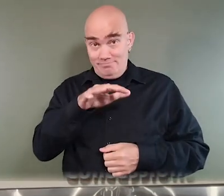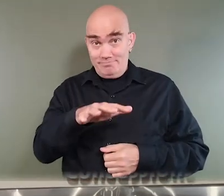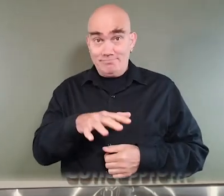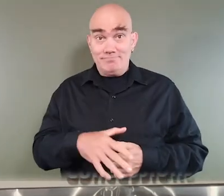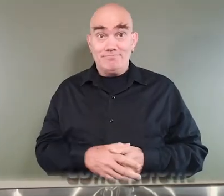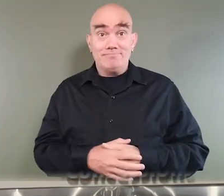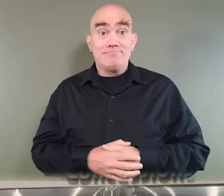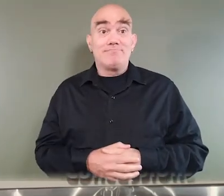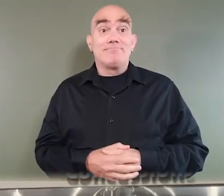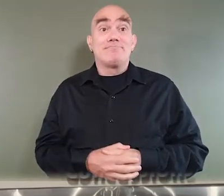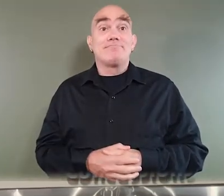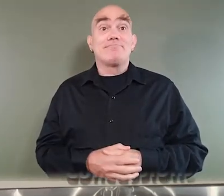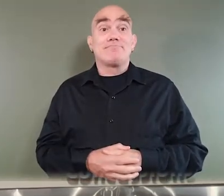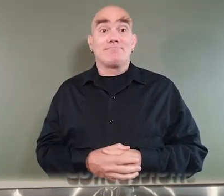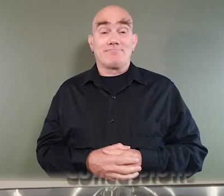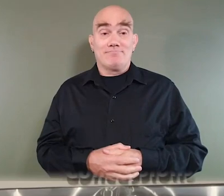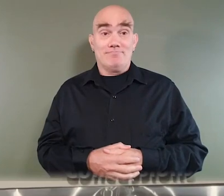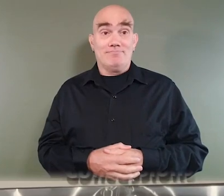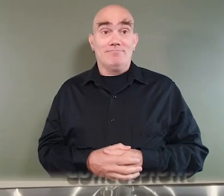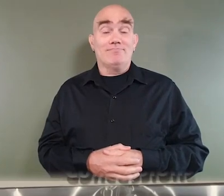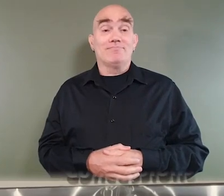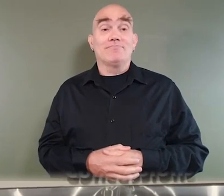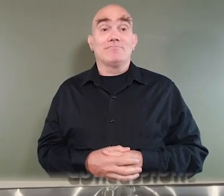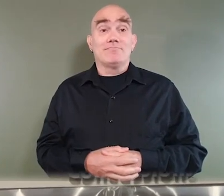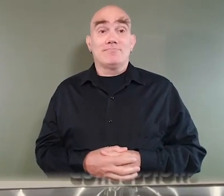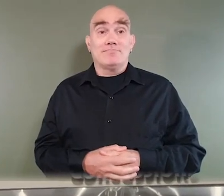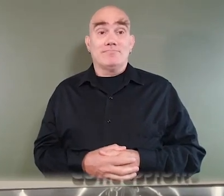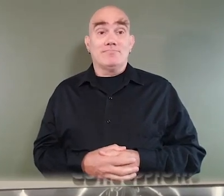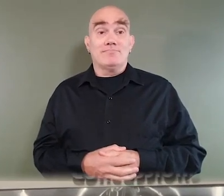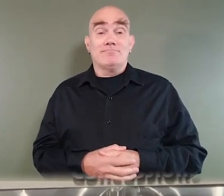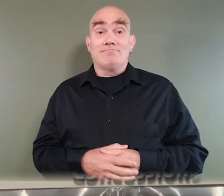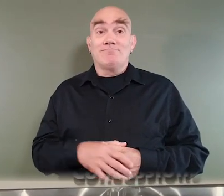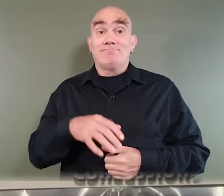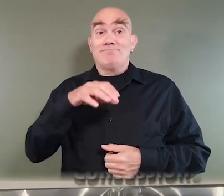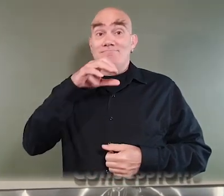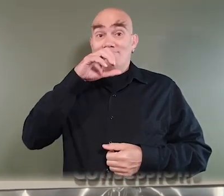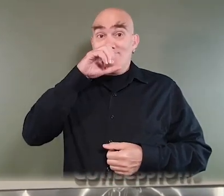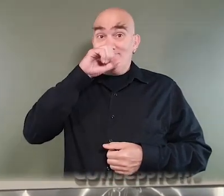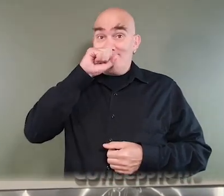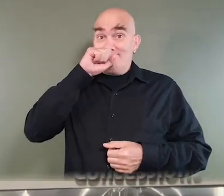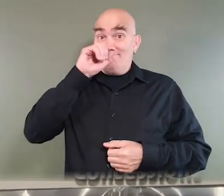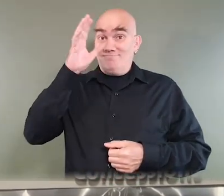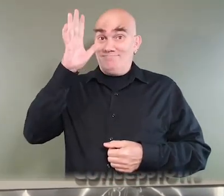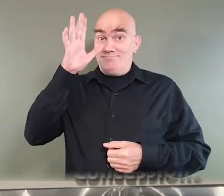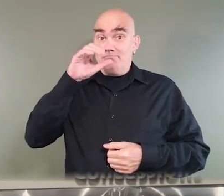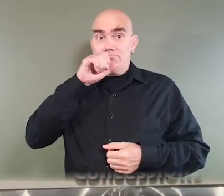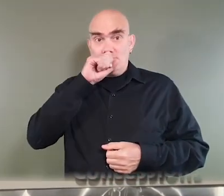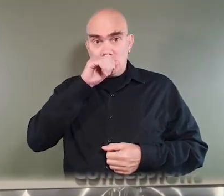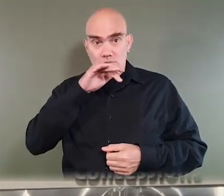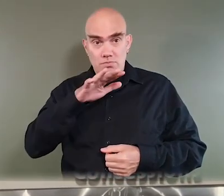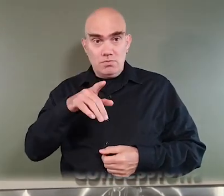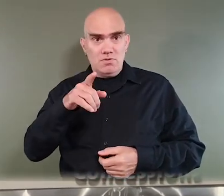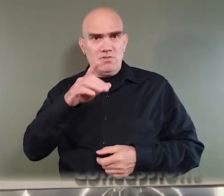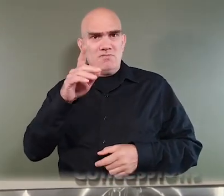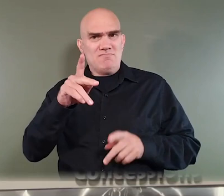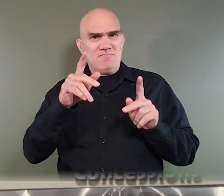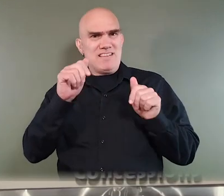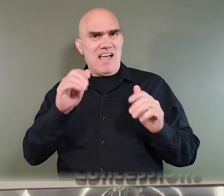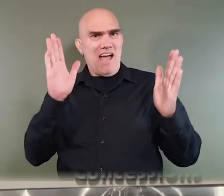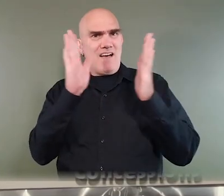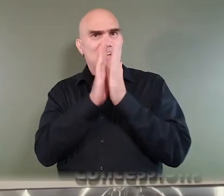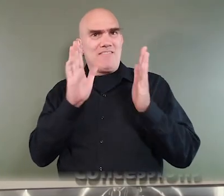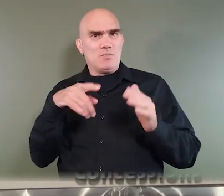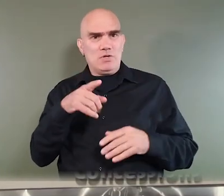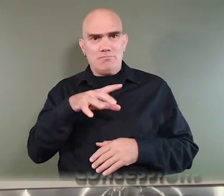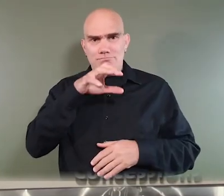and exhale. And inhale, hello. Exhale. You guys can high five when you inhale and exhale, right? You can lean towards each